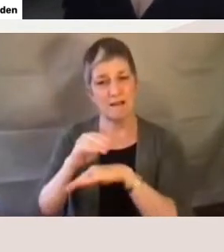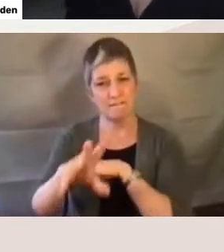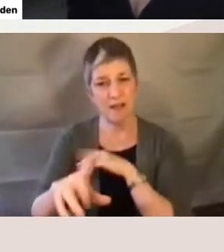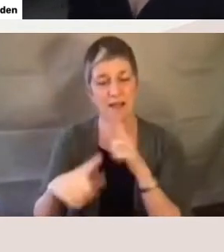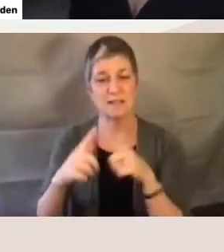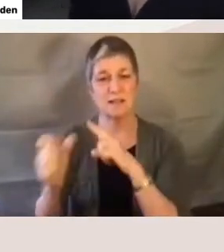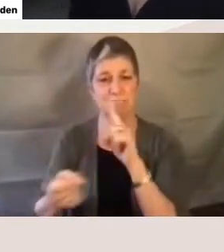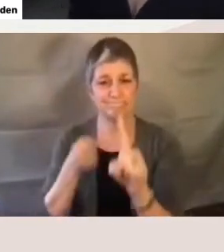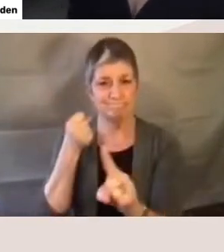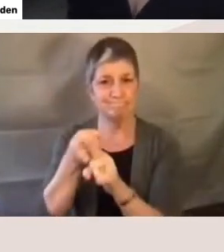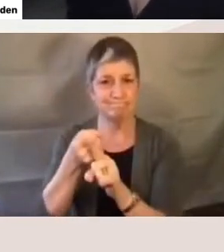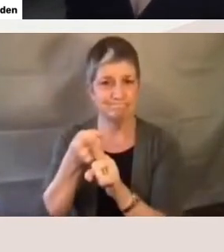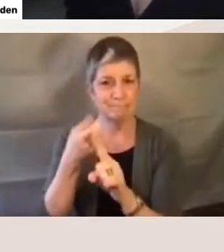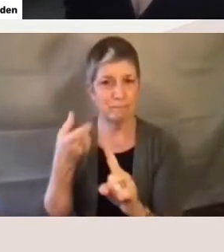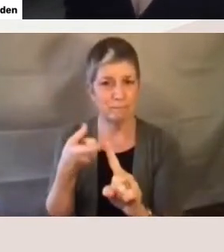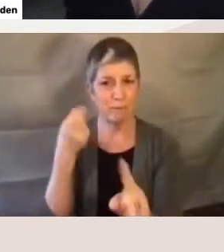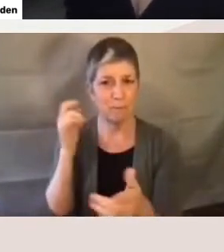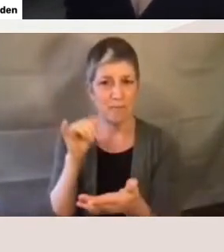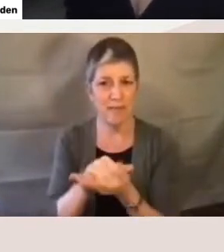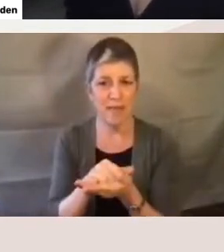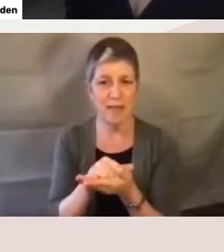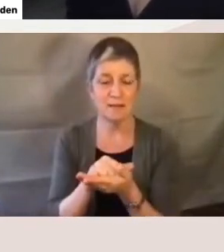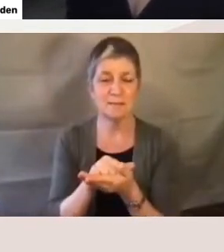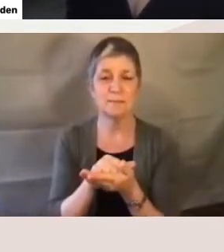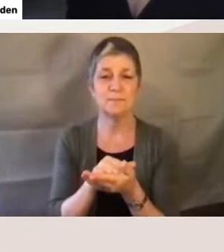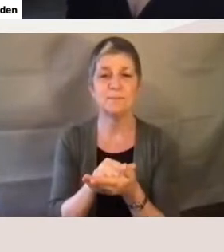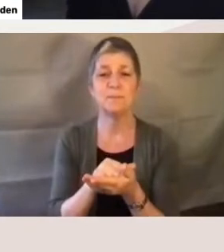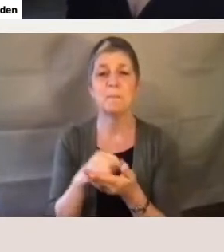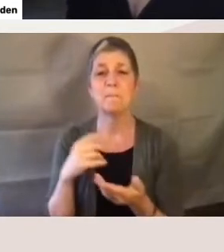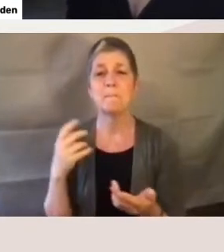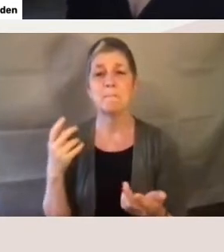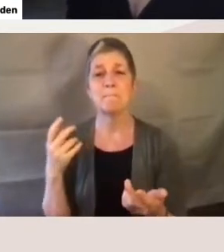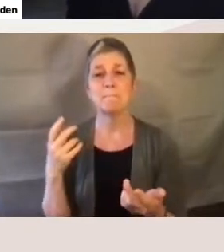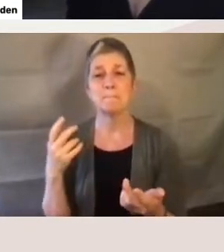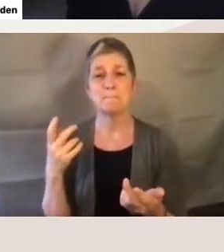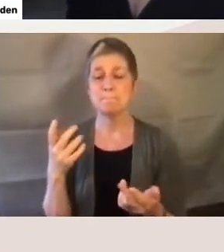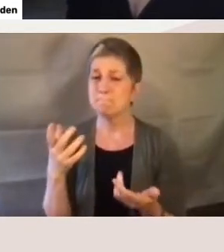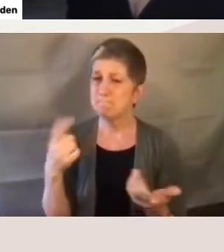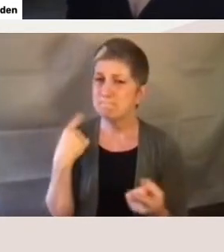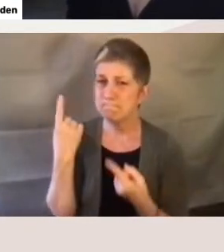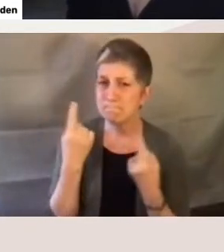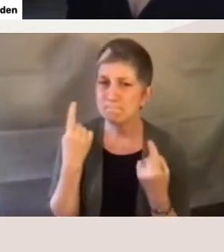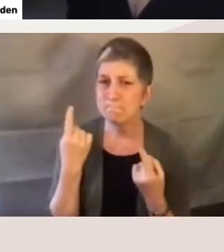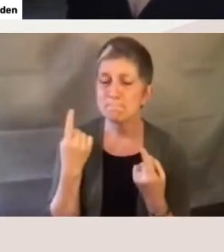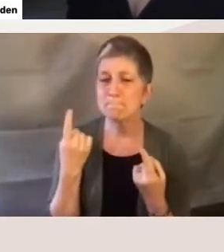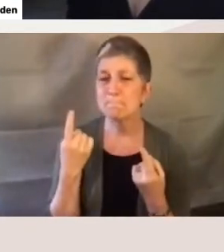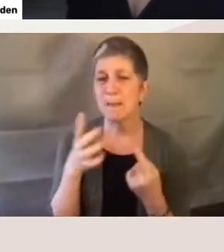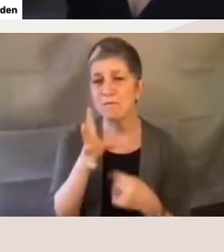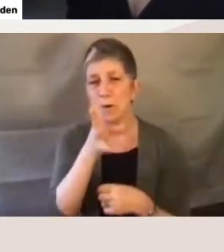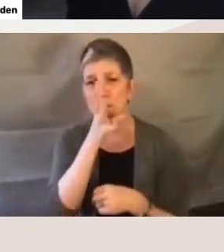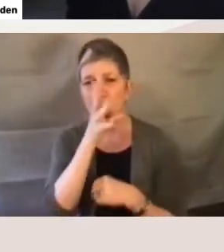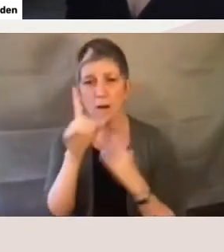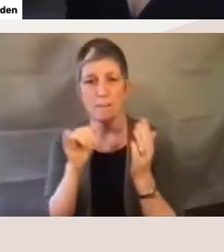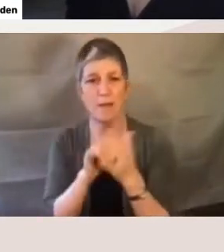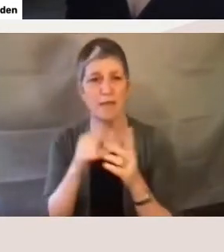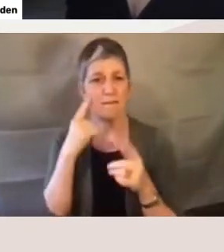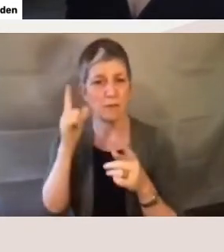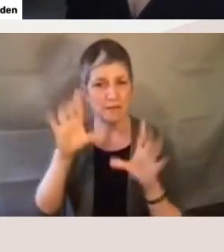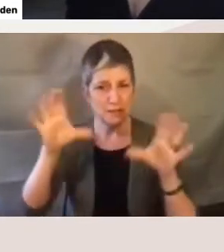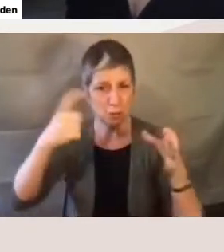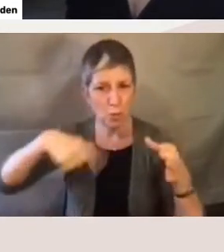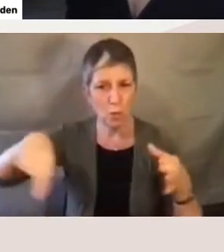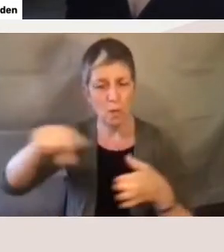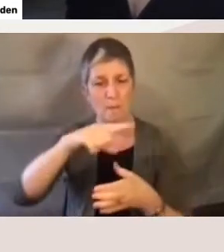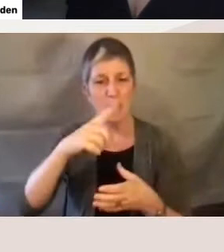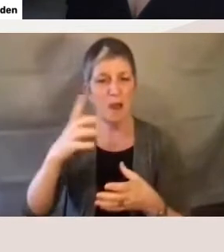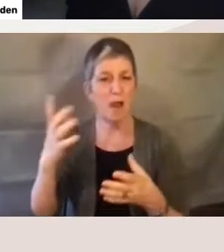the impact that side effects have had in your life. And just wanted to turn to that for this group and find out a